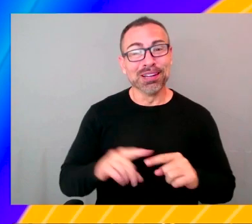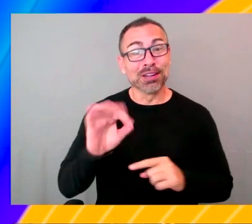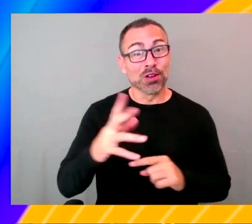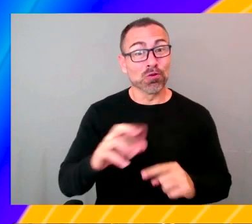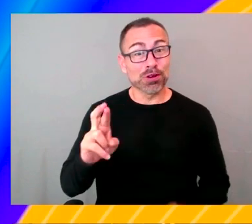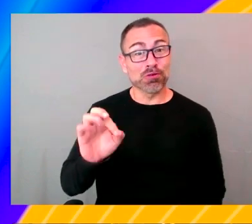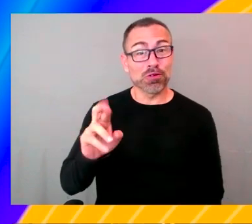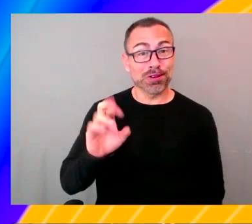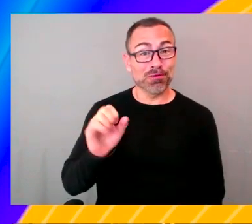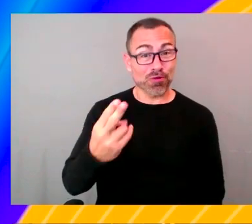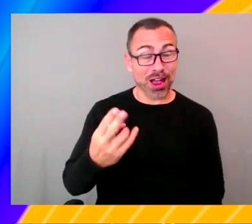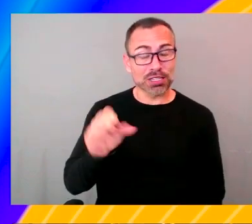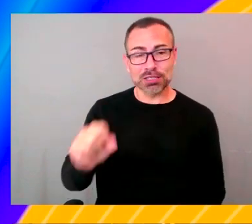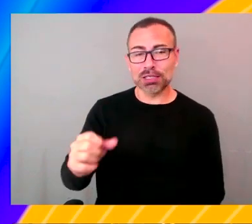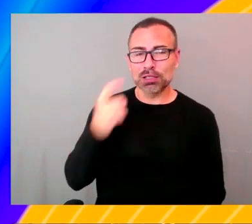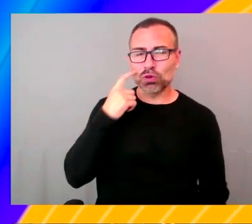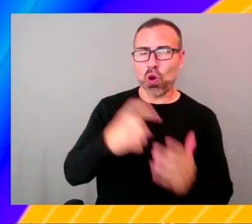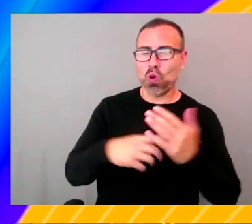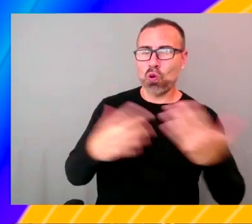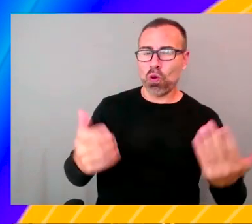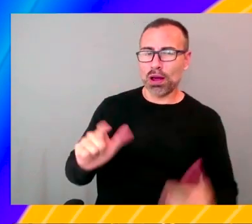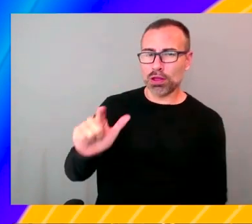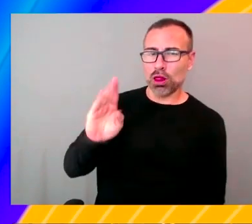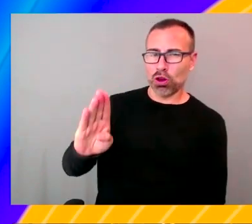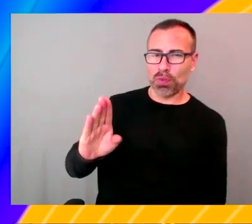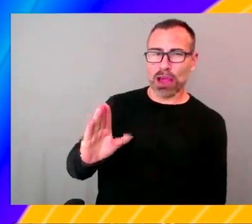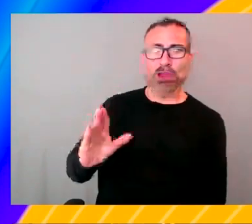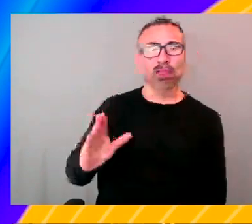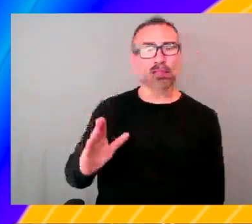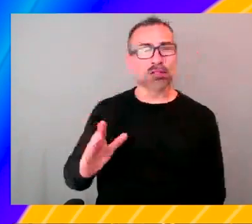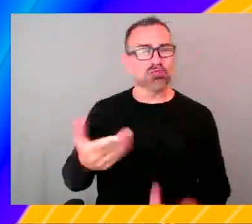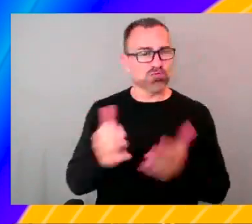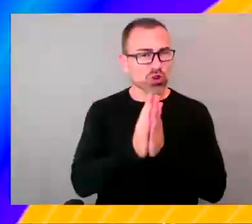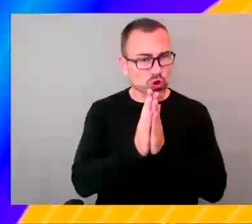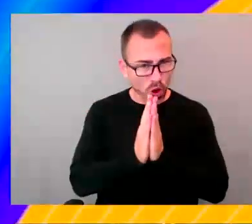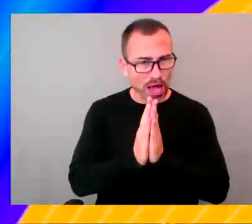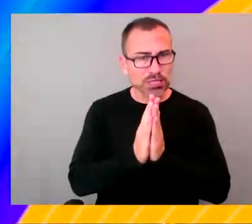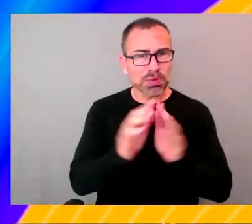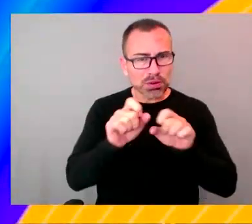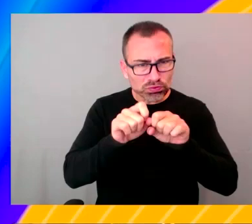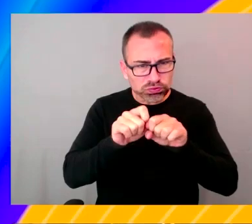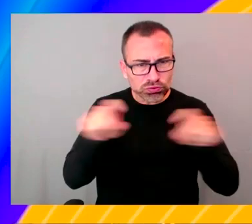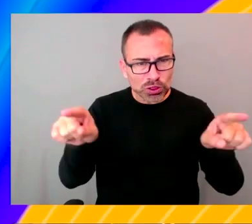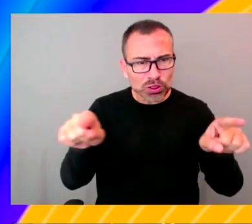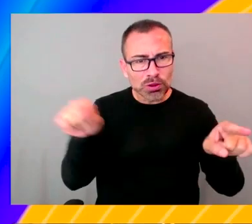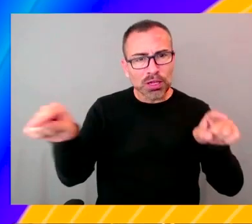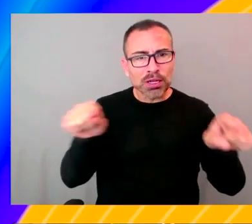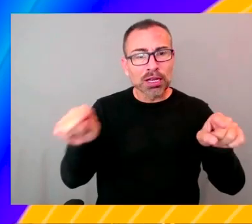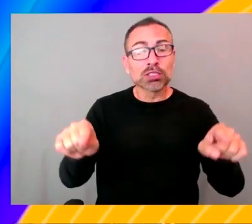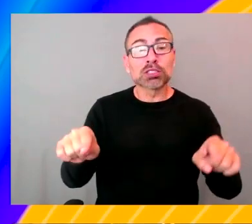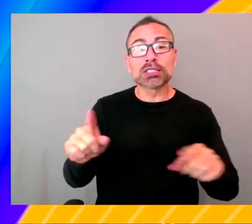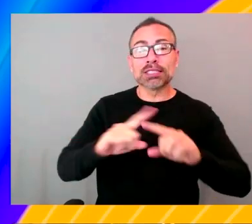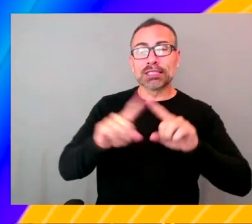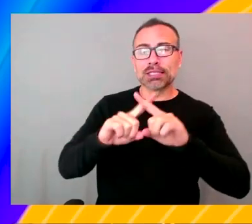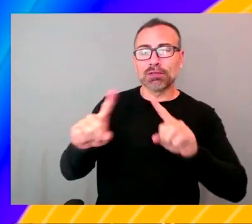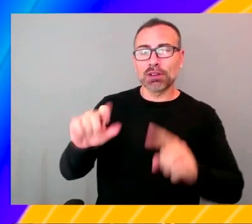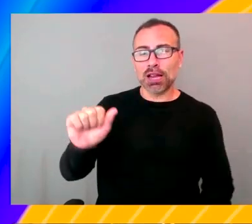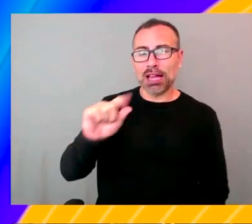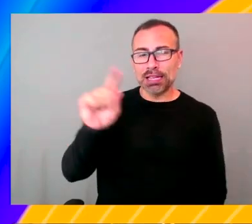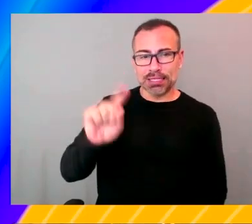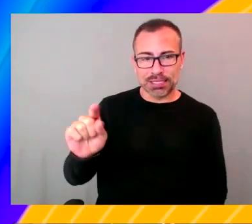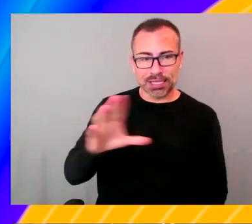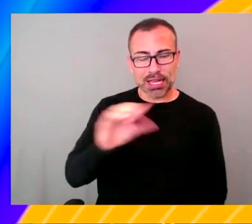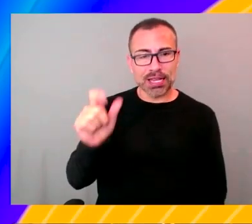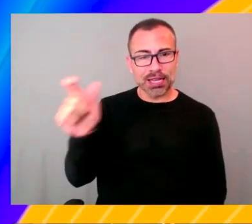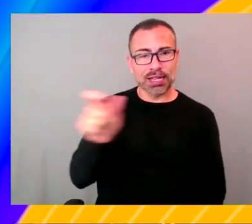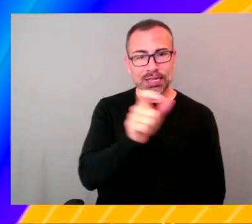load balancer distributing the requests across the 2 different availability zones, the 2 different instances. Here we've got our one running in US West